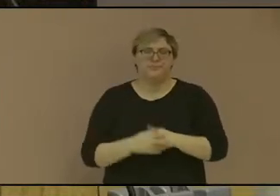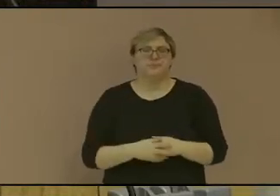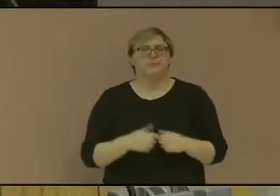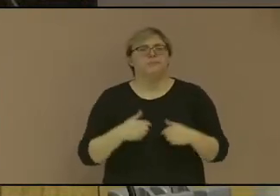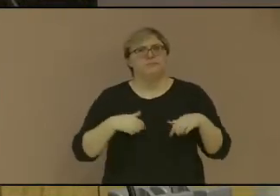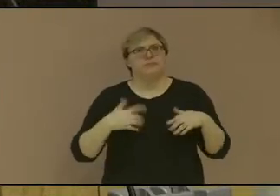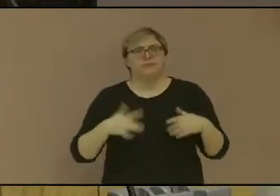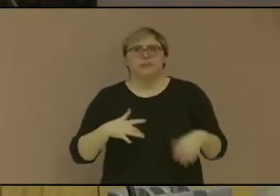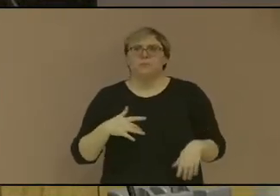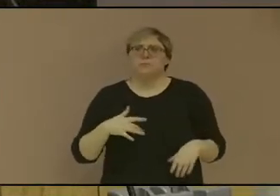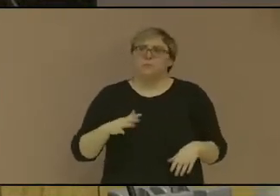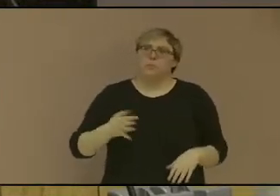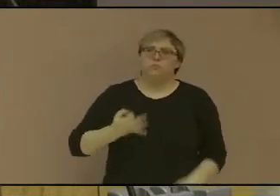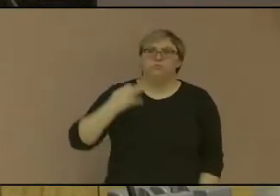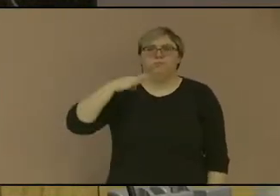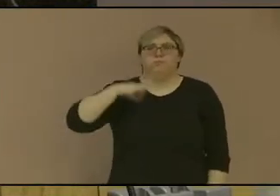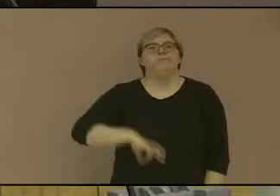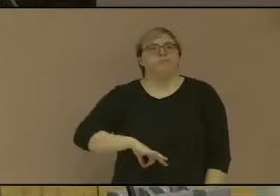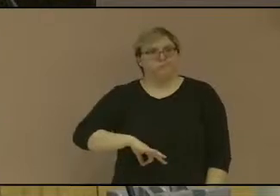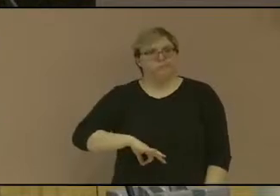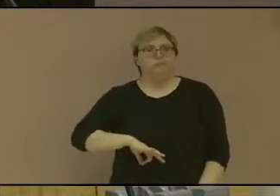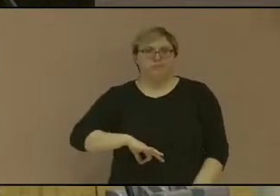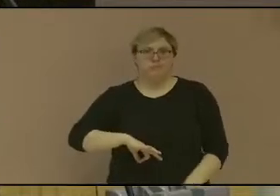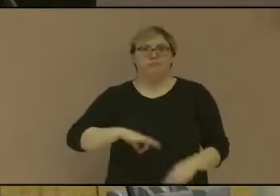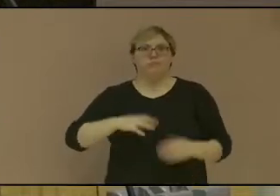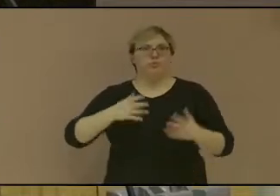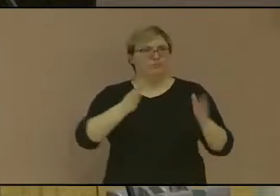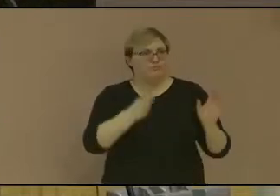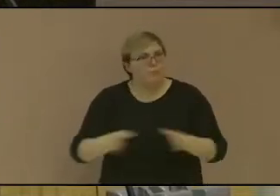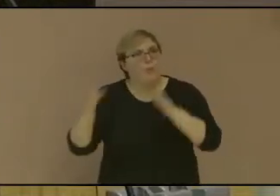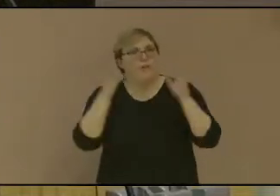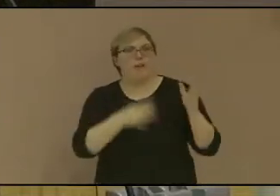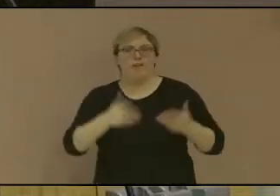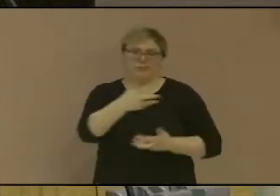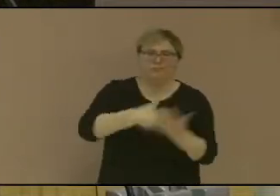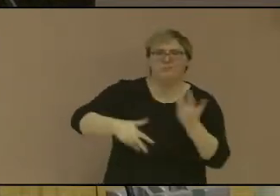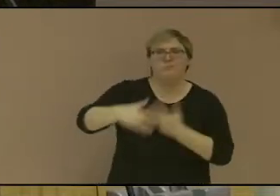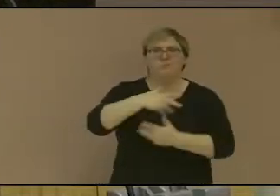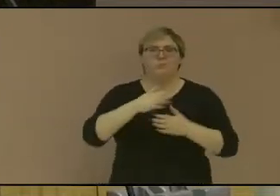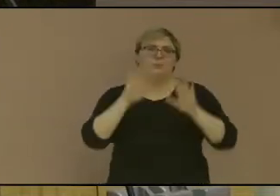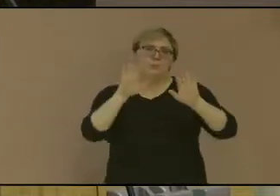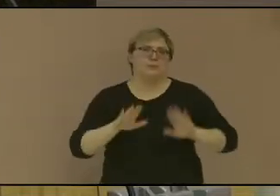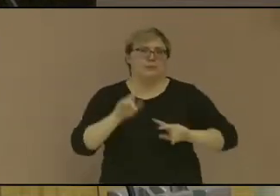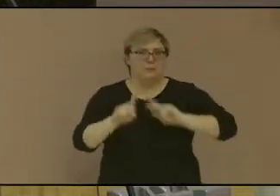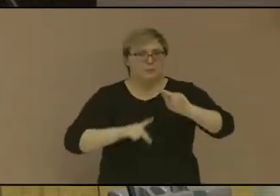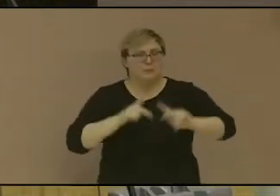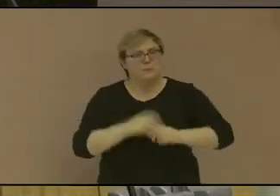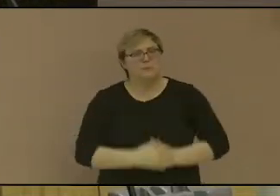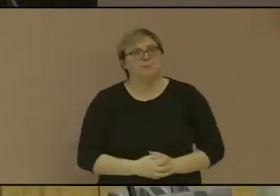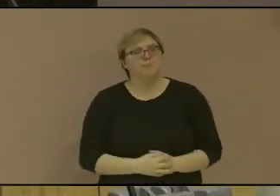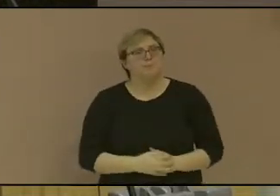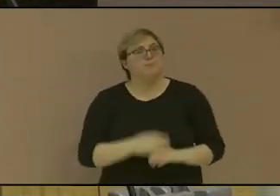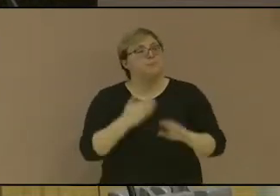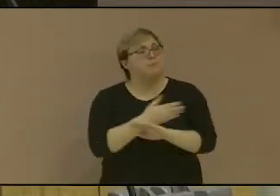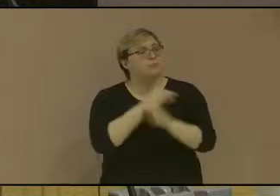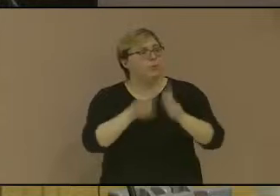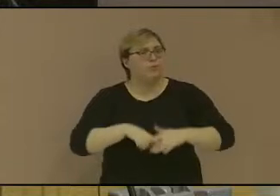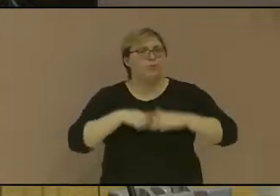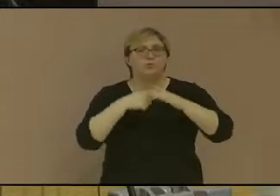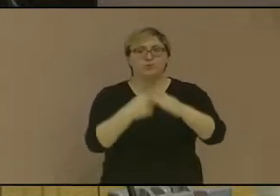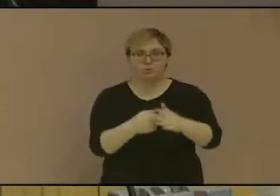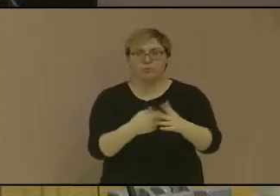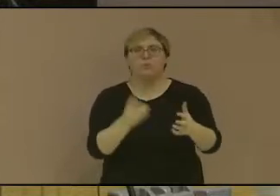privilege and great pleasure, truly, to organize this lecture series. Before we begin, I'd like